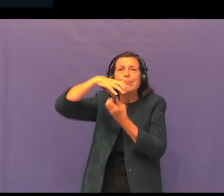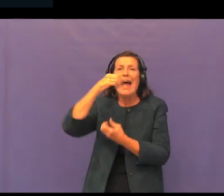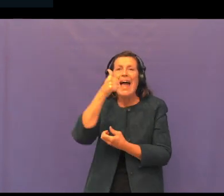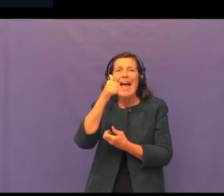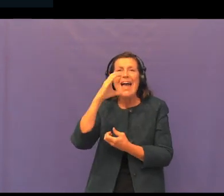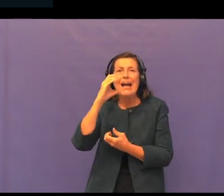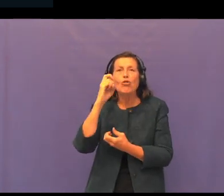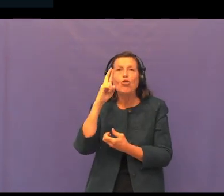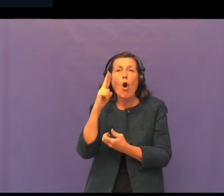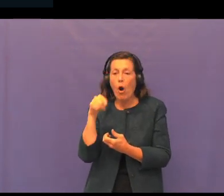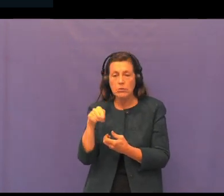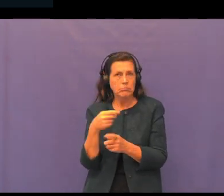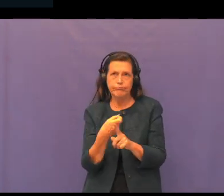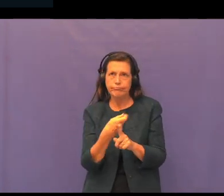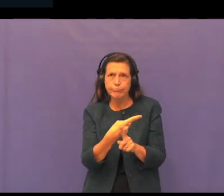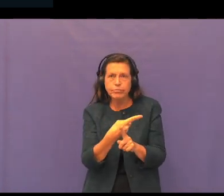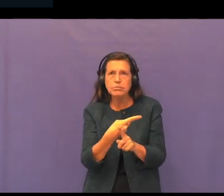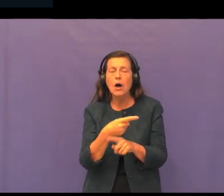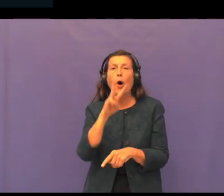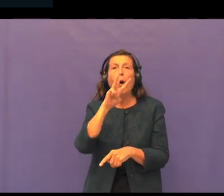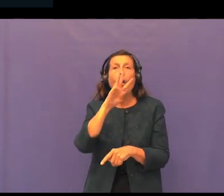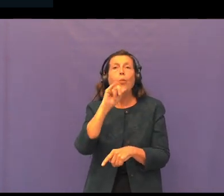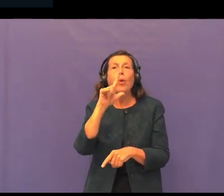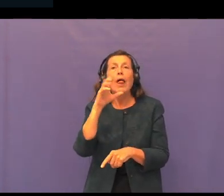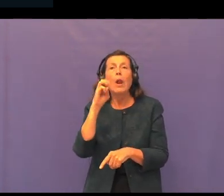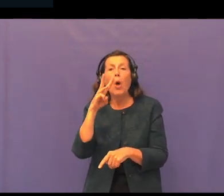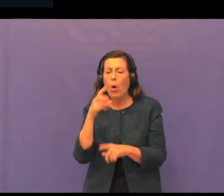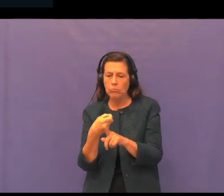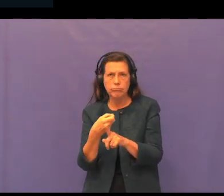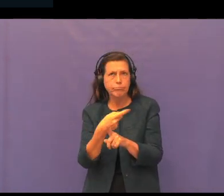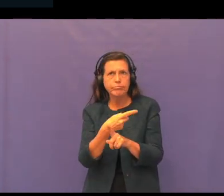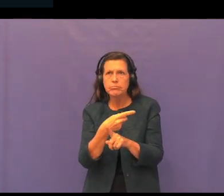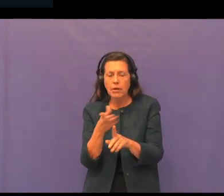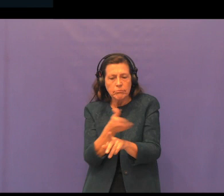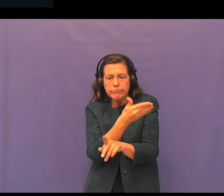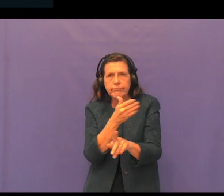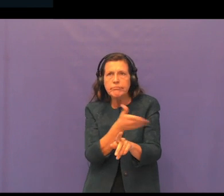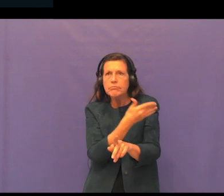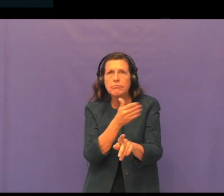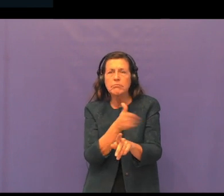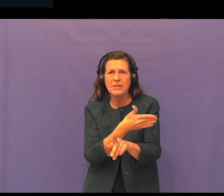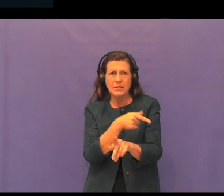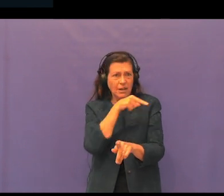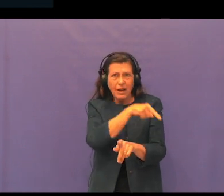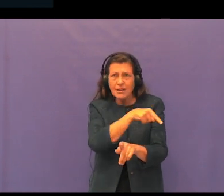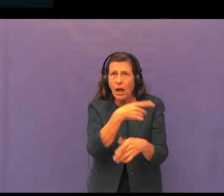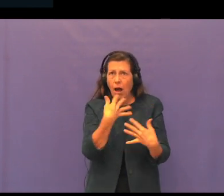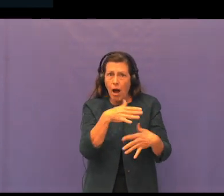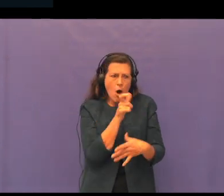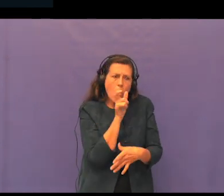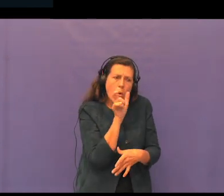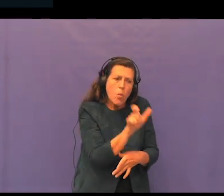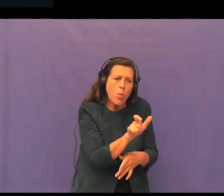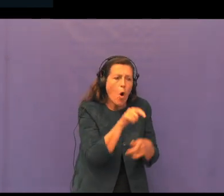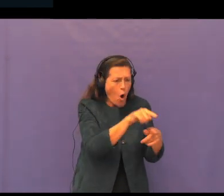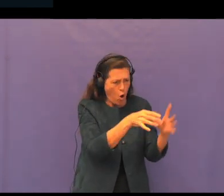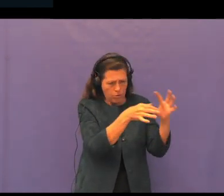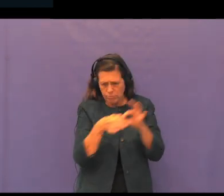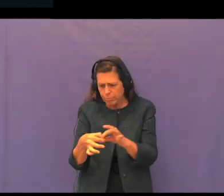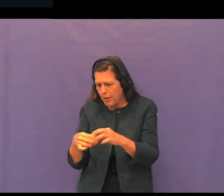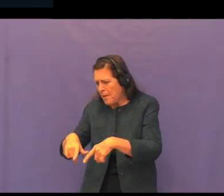that refer to fairly common plants, trees, pasture, an idea